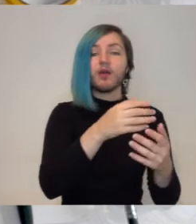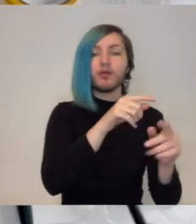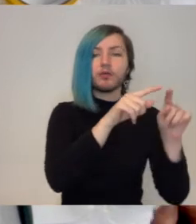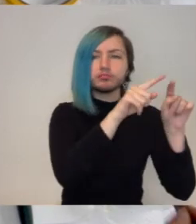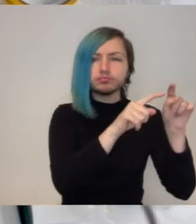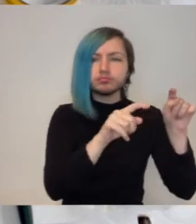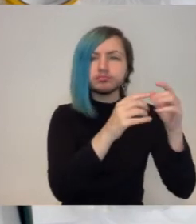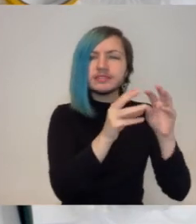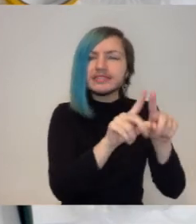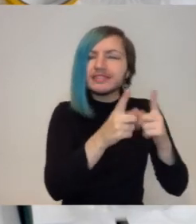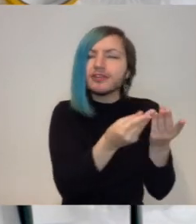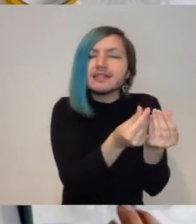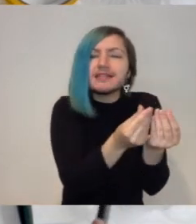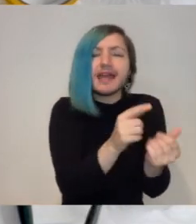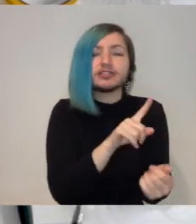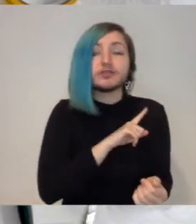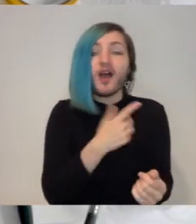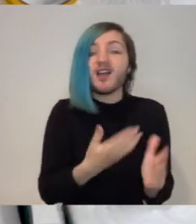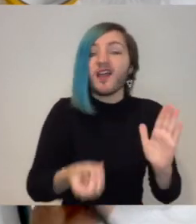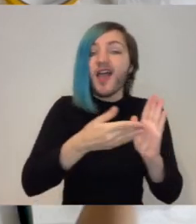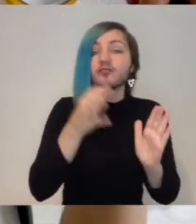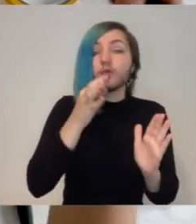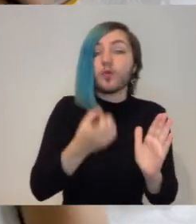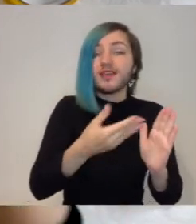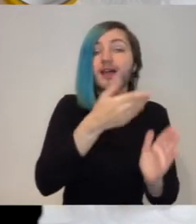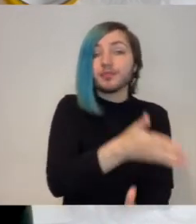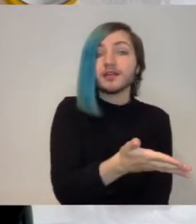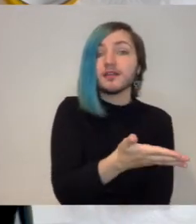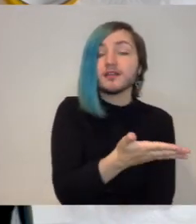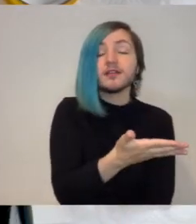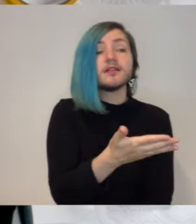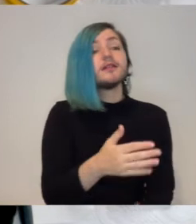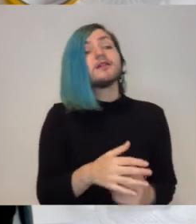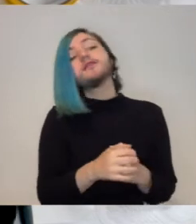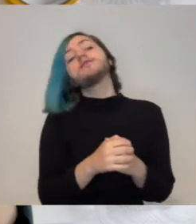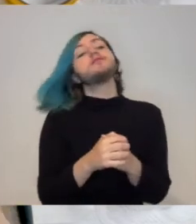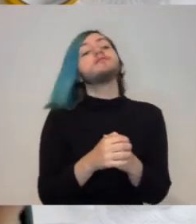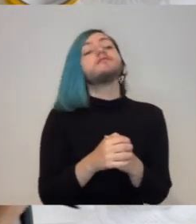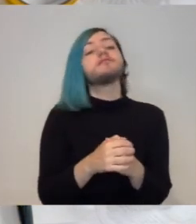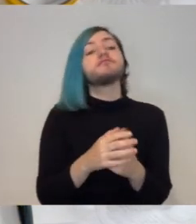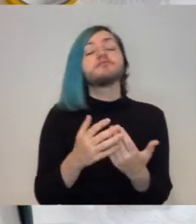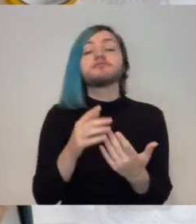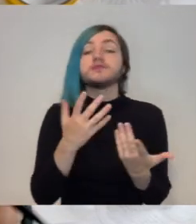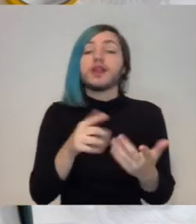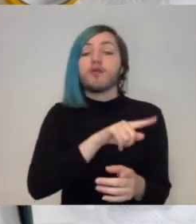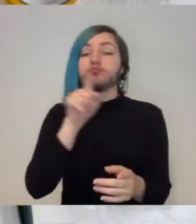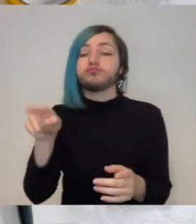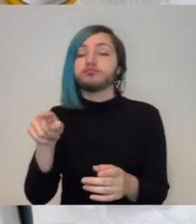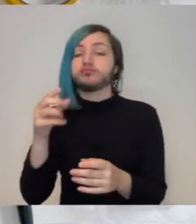these really interesting textures just by the way in which the paint is being applied. So now I'm going to use yellow